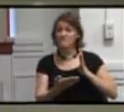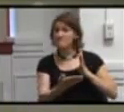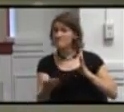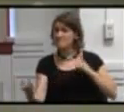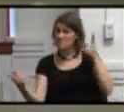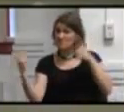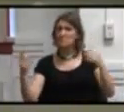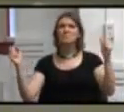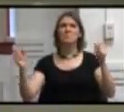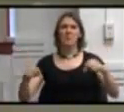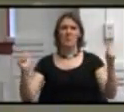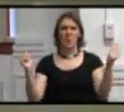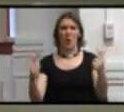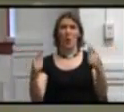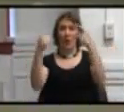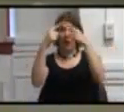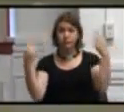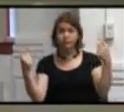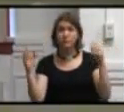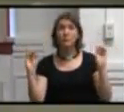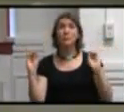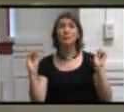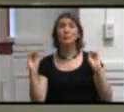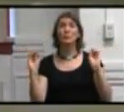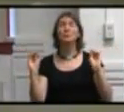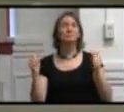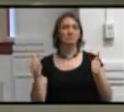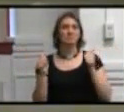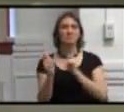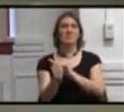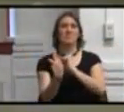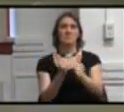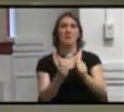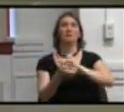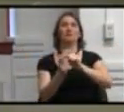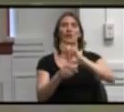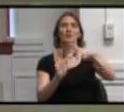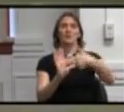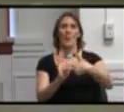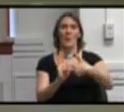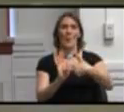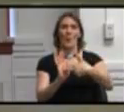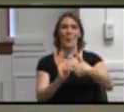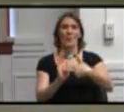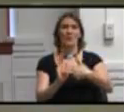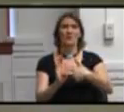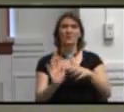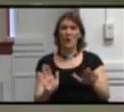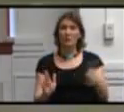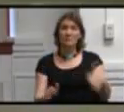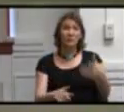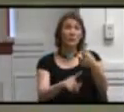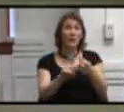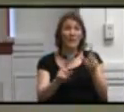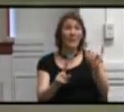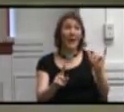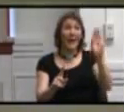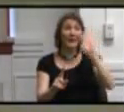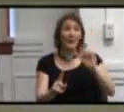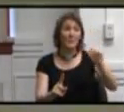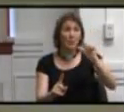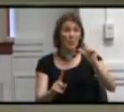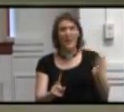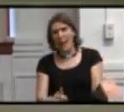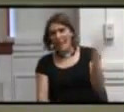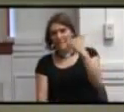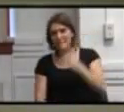please say aye. Aye. Aye. Aye. Anybody opposed or abstaining? That carries 5-0. Are you all from Hermit Thrush? Yes. Would you like to come up